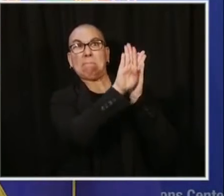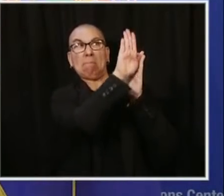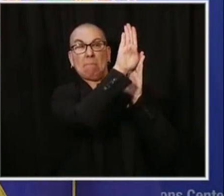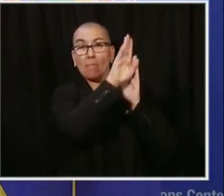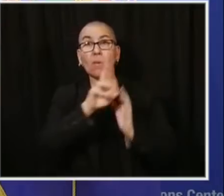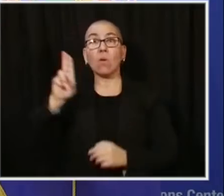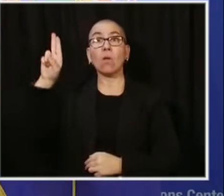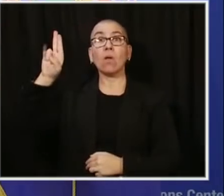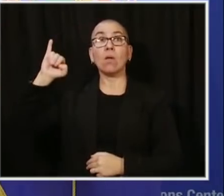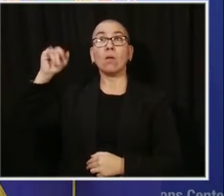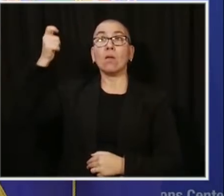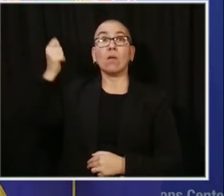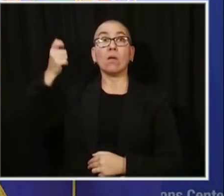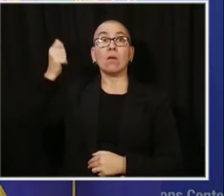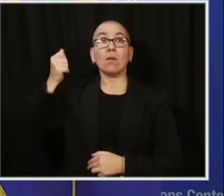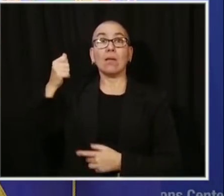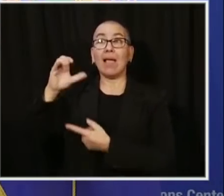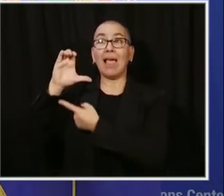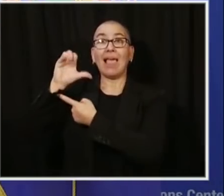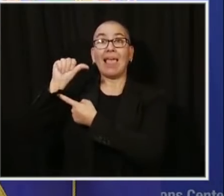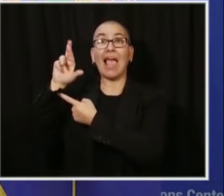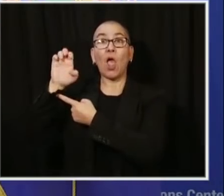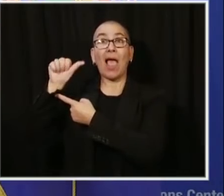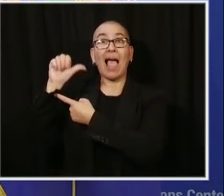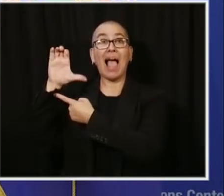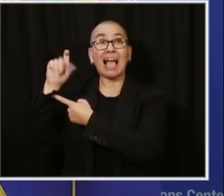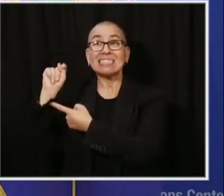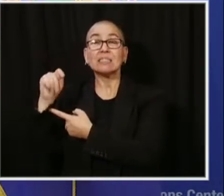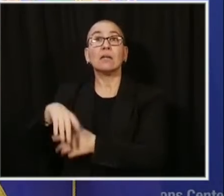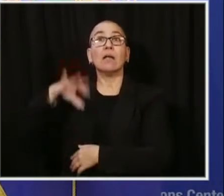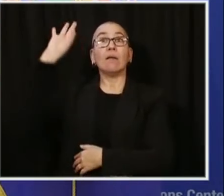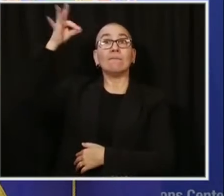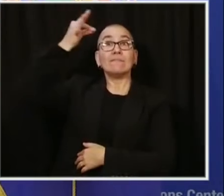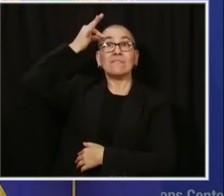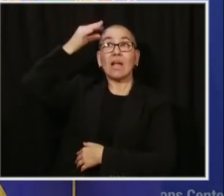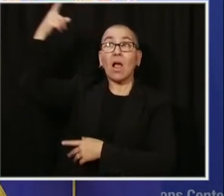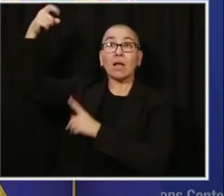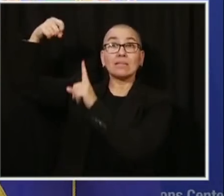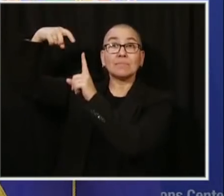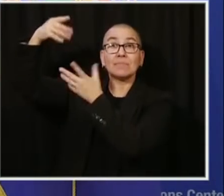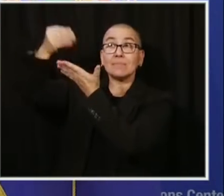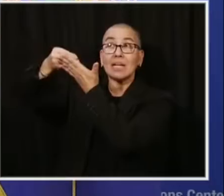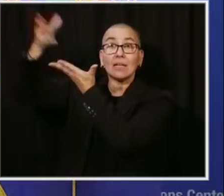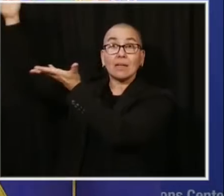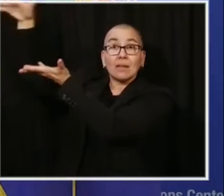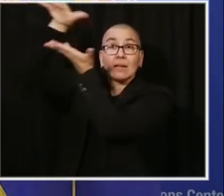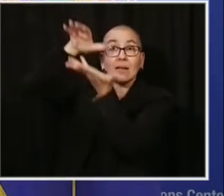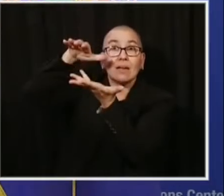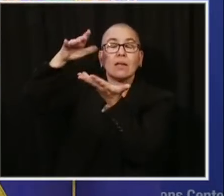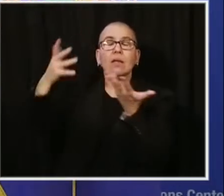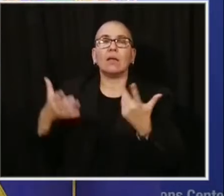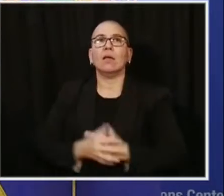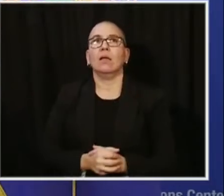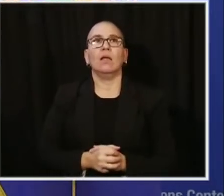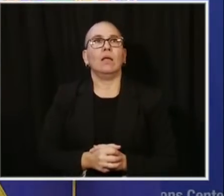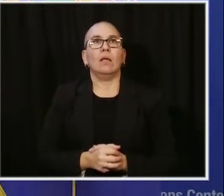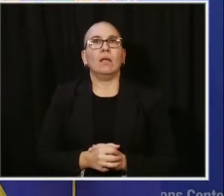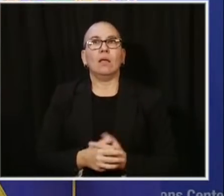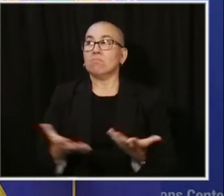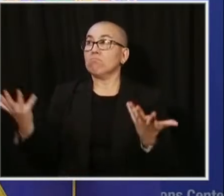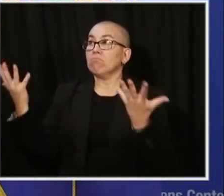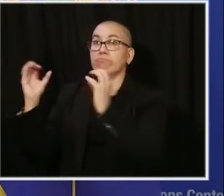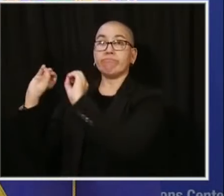the PPP program, the federal stimulus, those things aren't here. So when the governor makes decisions about the need for